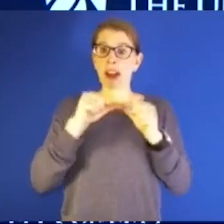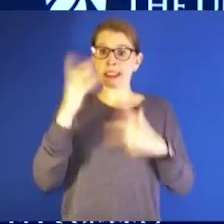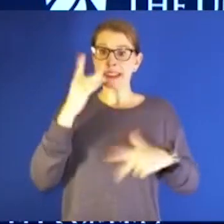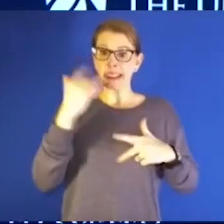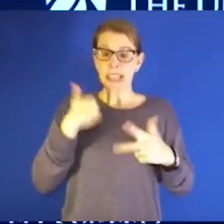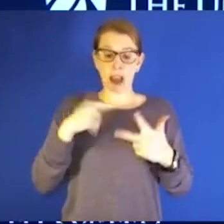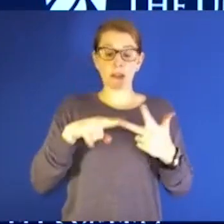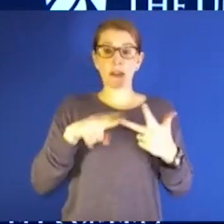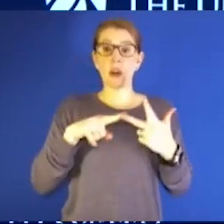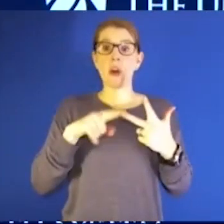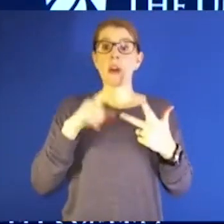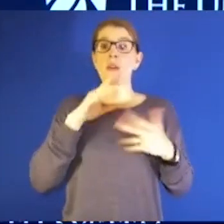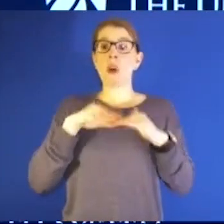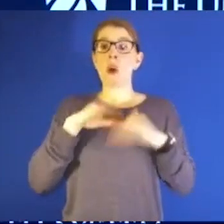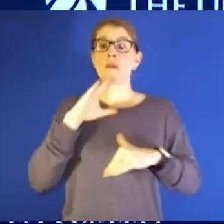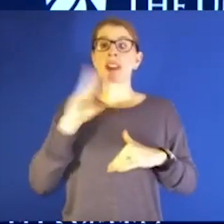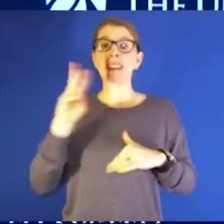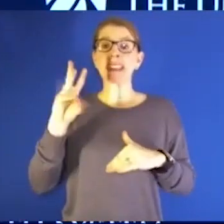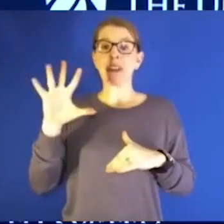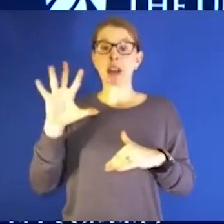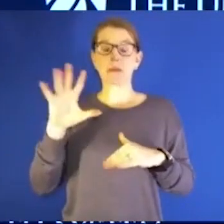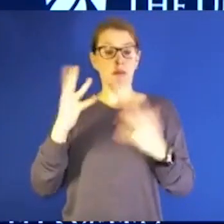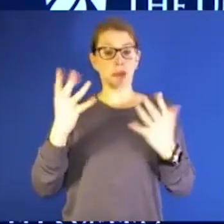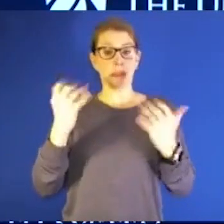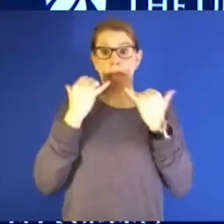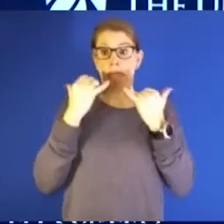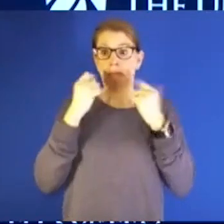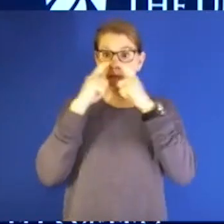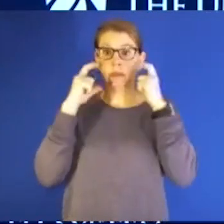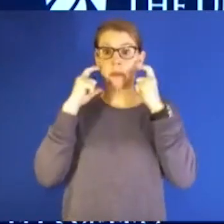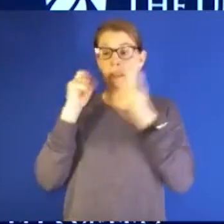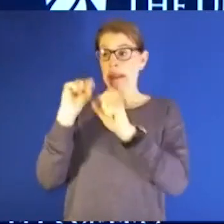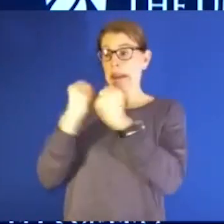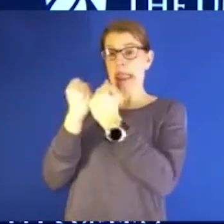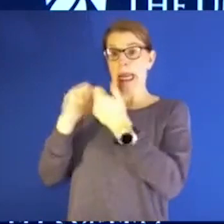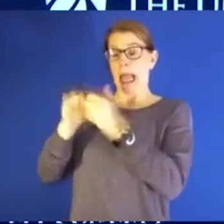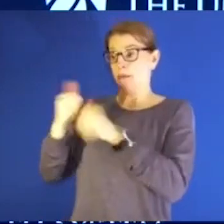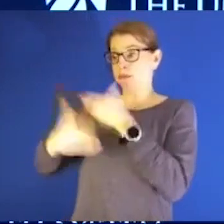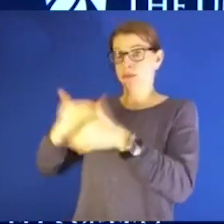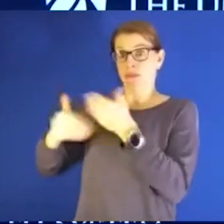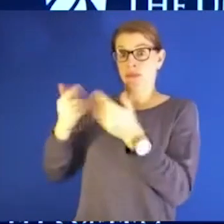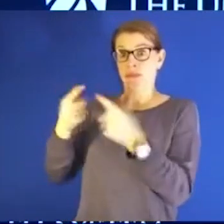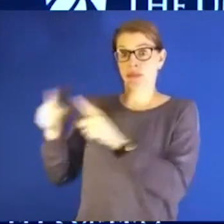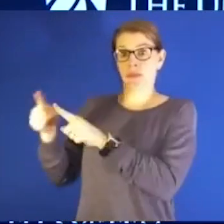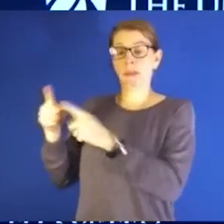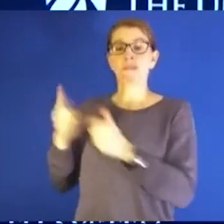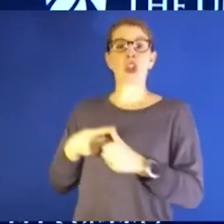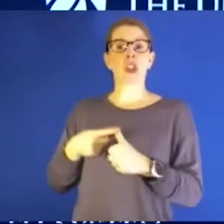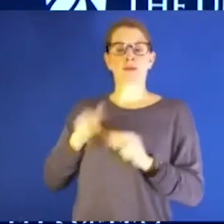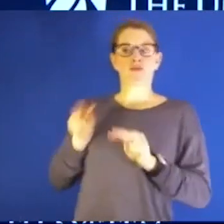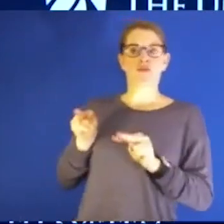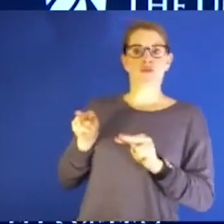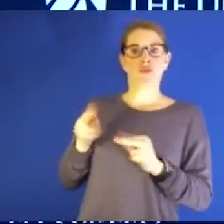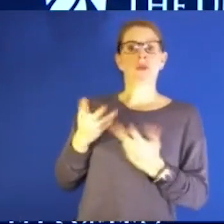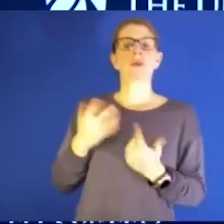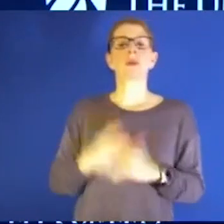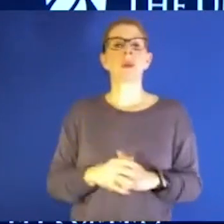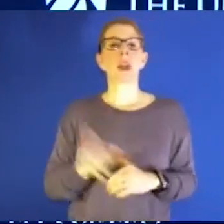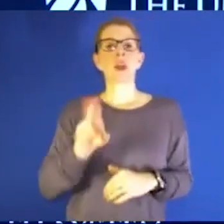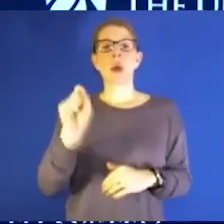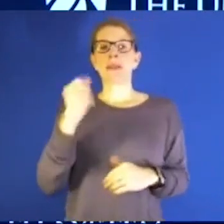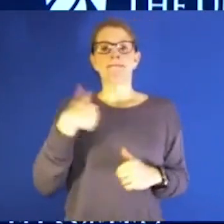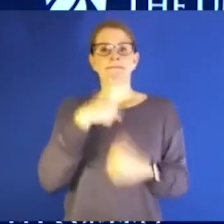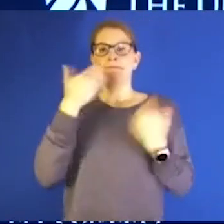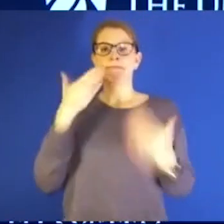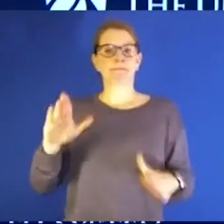on, and I would watch and see how society does first. And because I think that's the question we don't know in the United States. There's some early